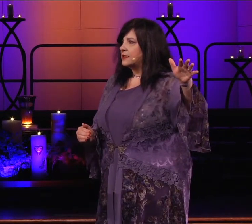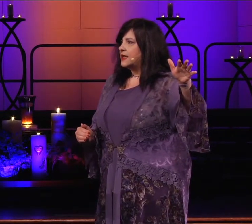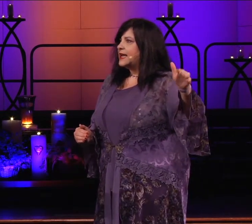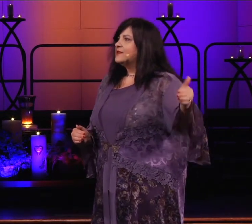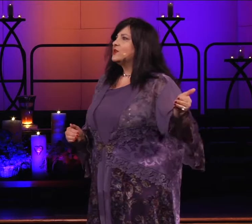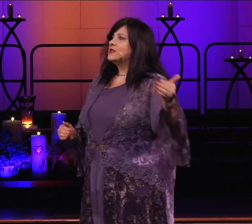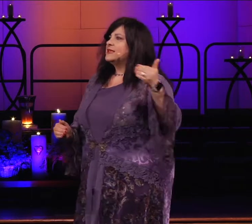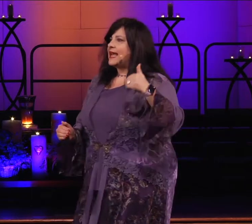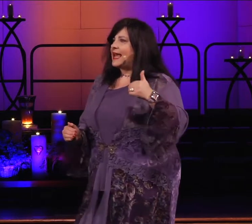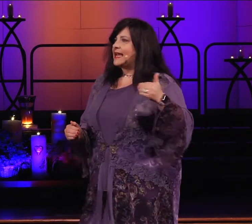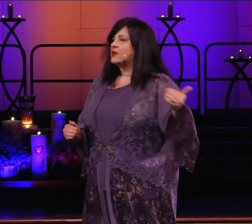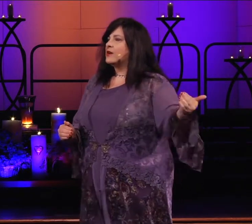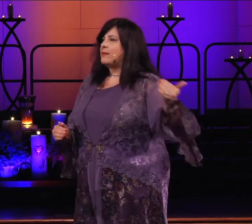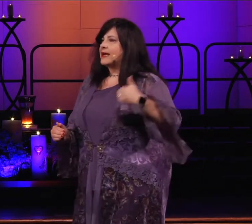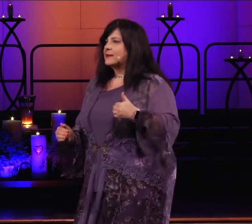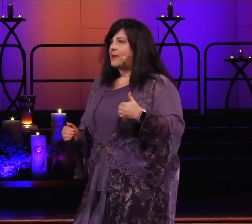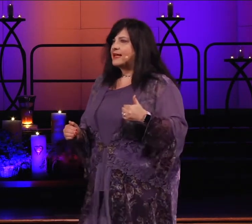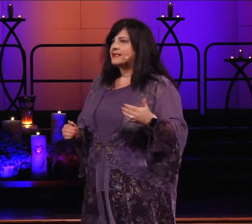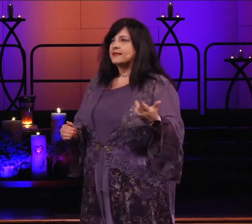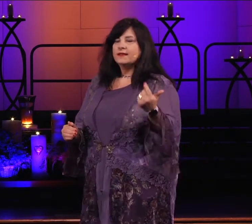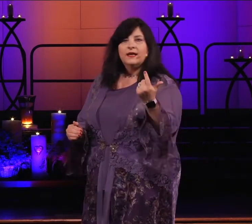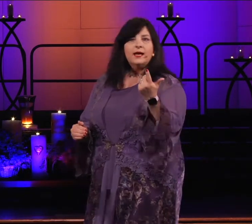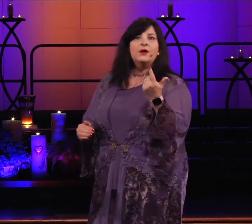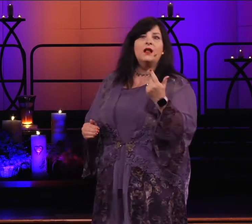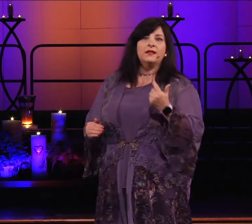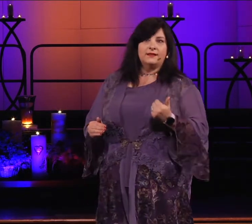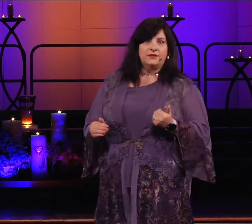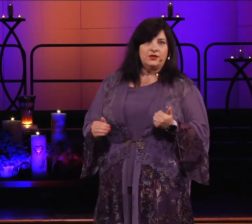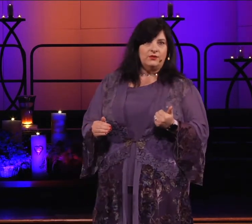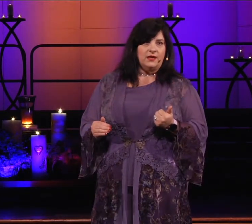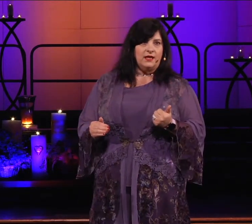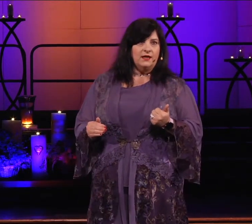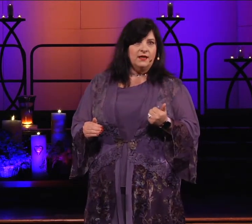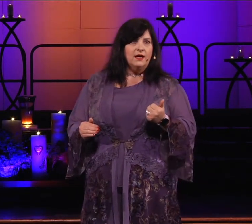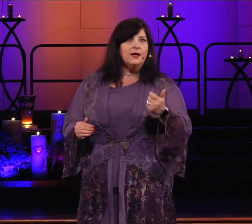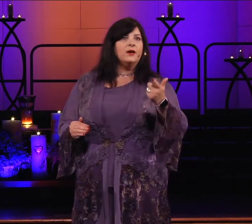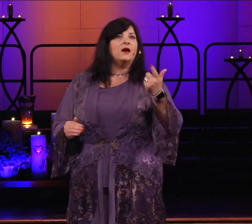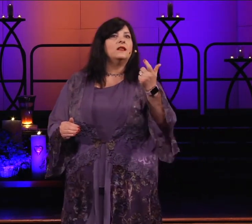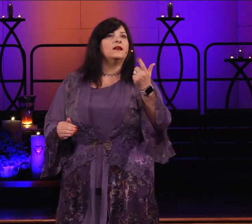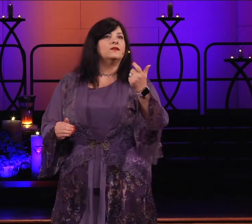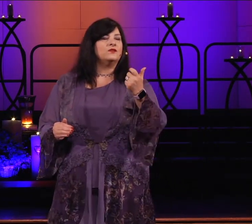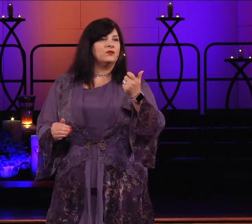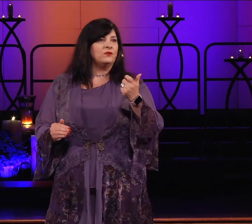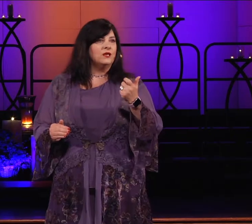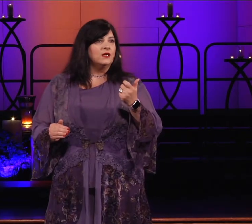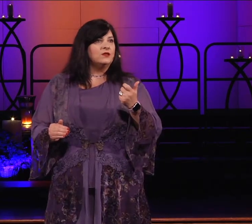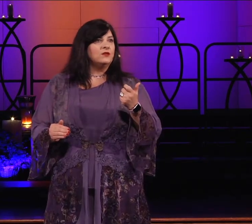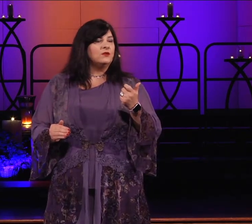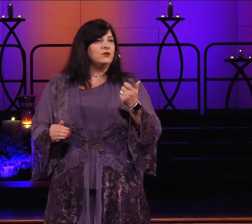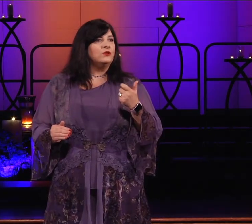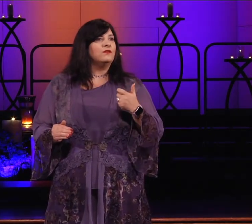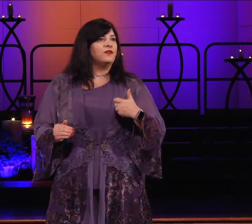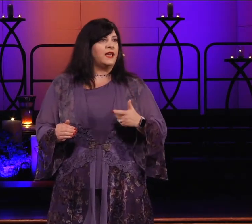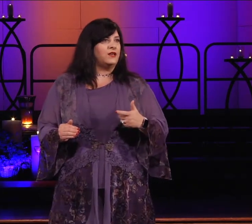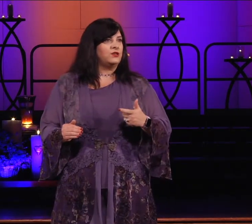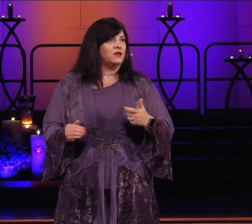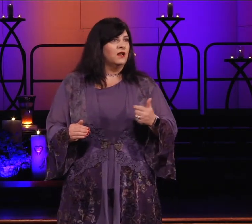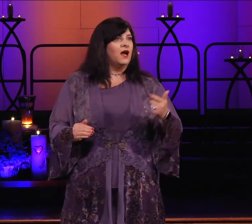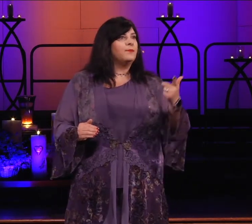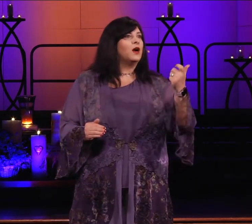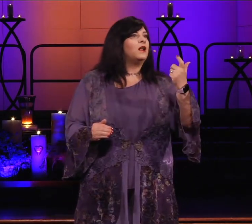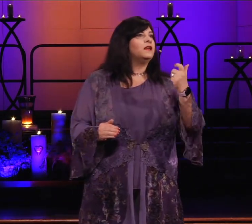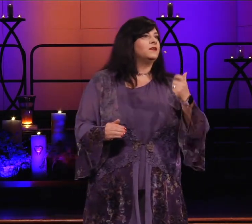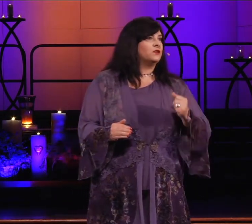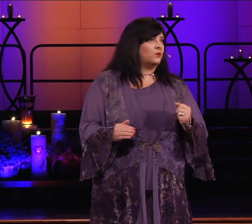world. And so today, and going back to basics, I'm calling us to unity. I'm calling us to